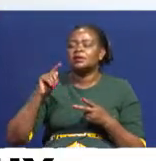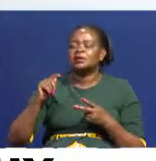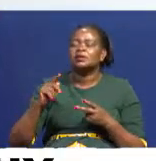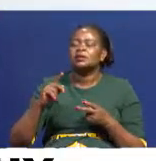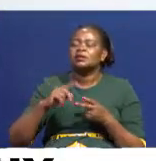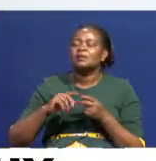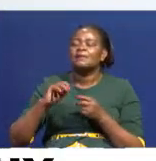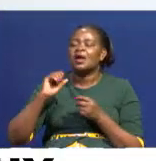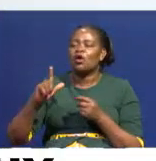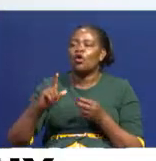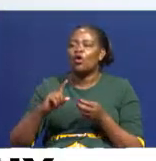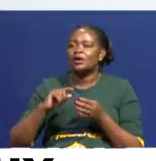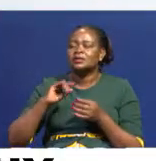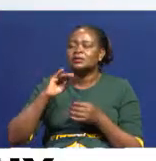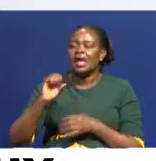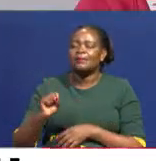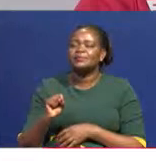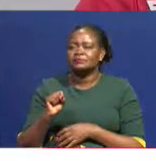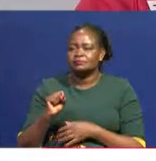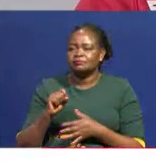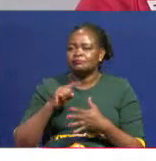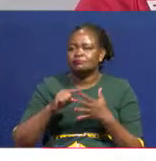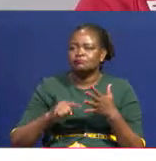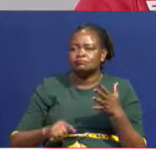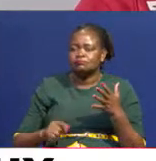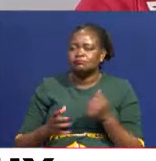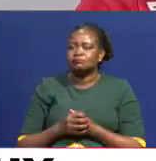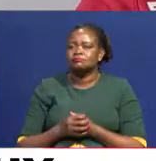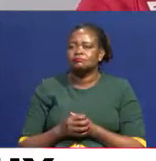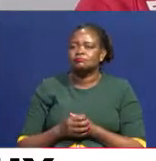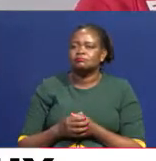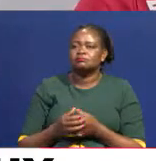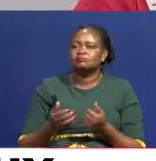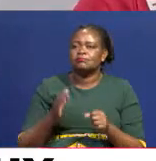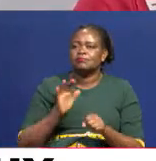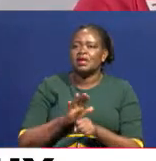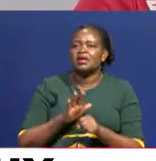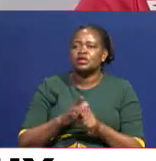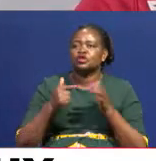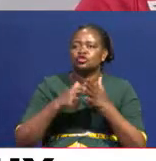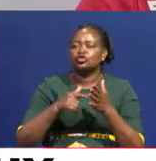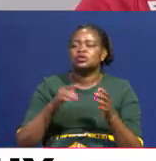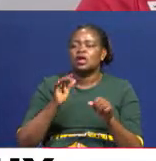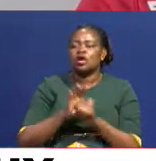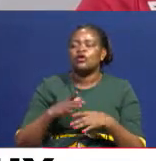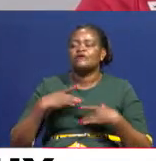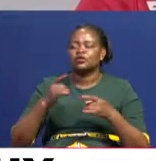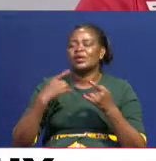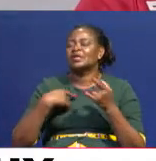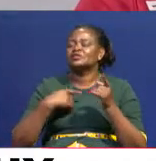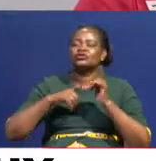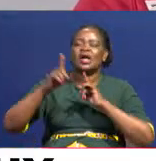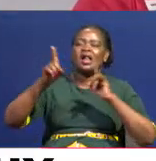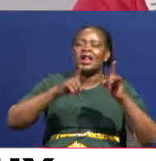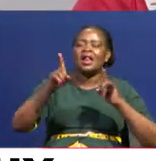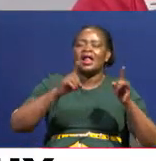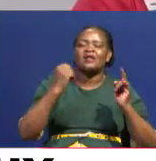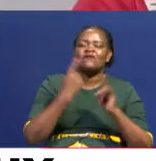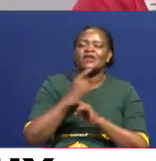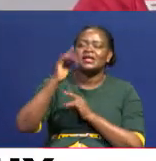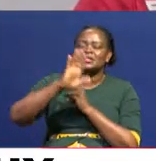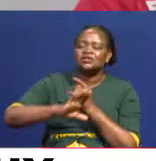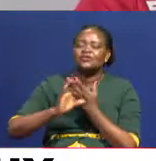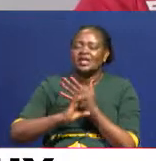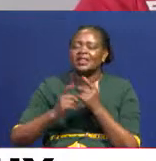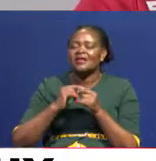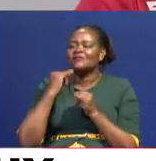Juma, Michael Wamalwa, and James Olela. Many showed interest, many came through. We've had to travel up and down the country, and